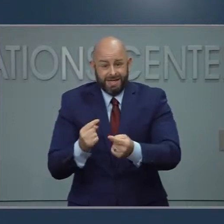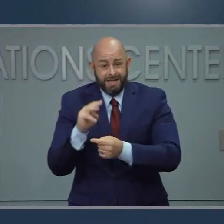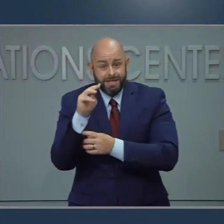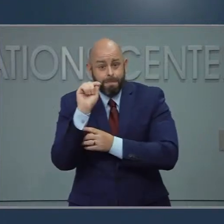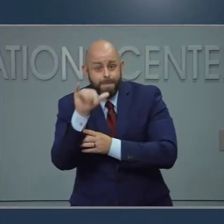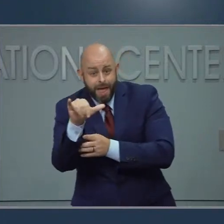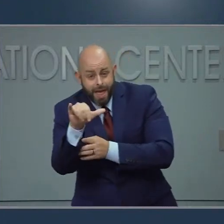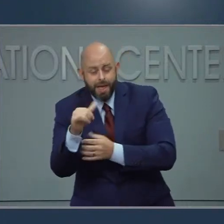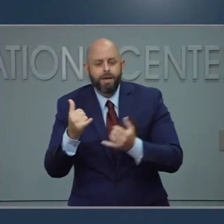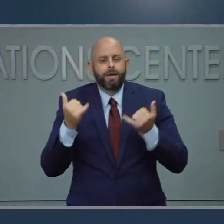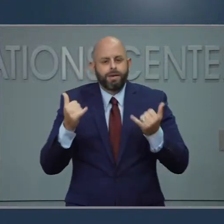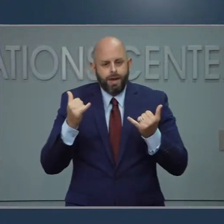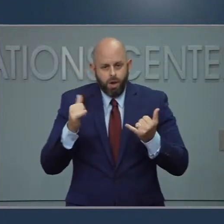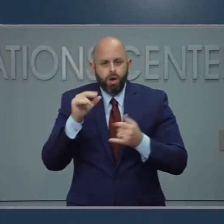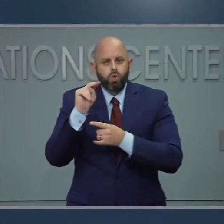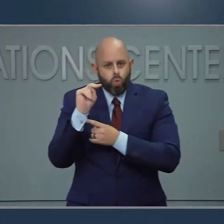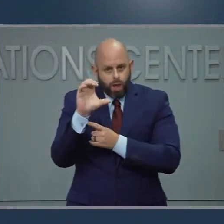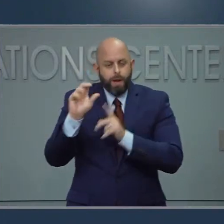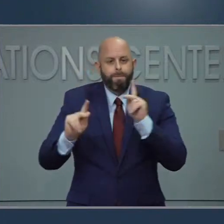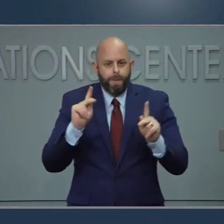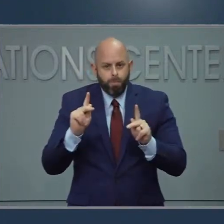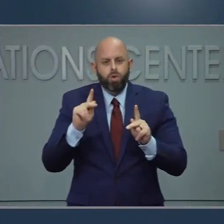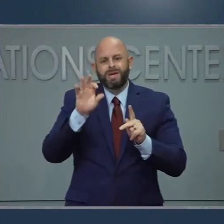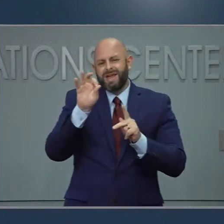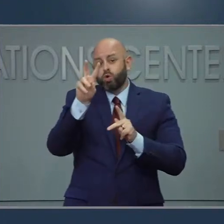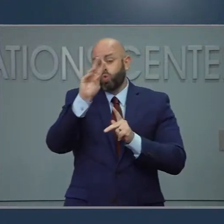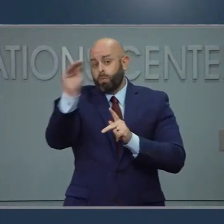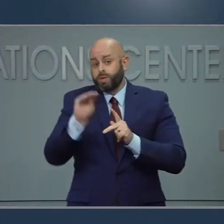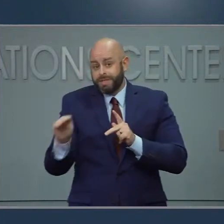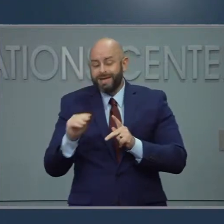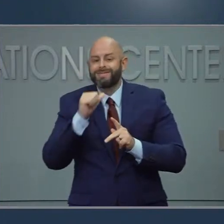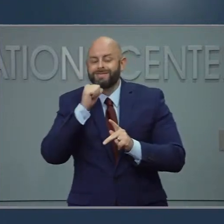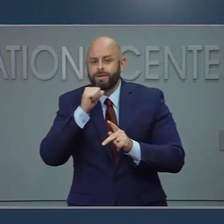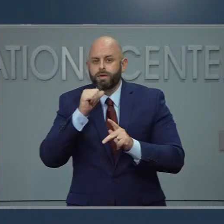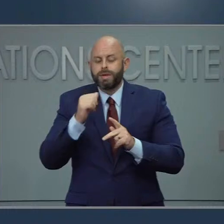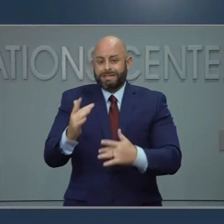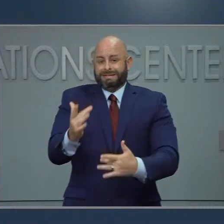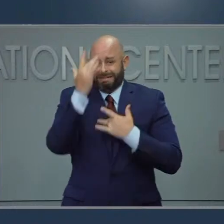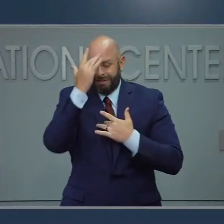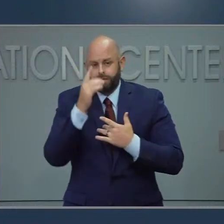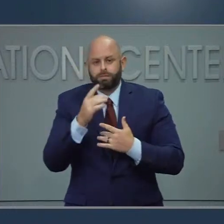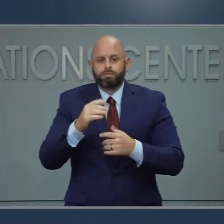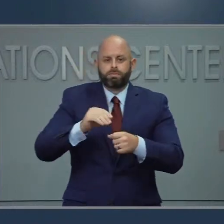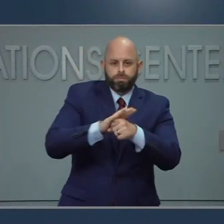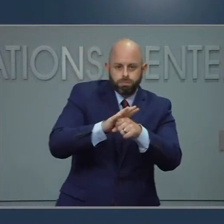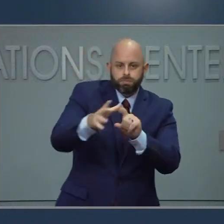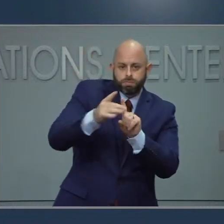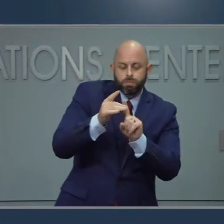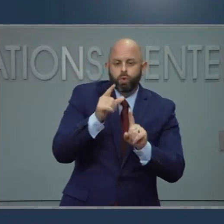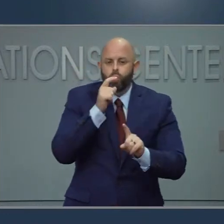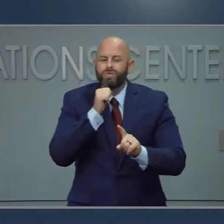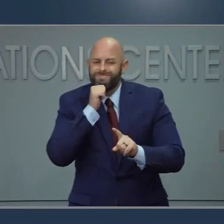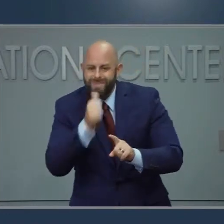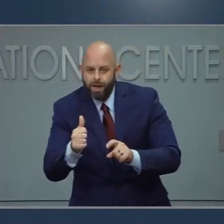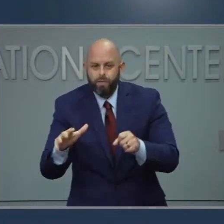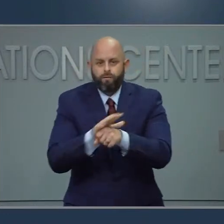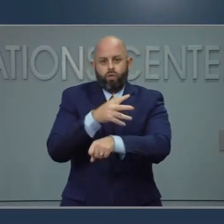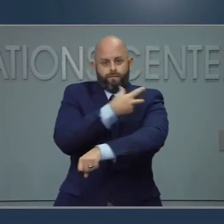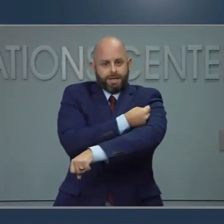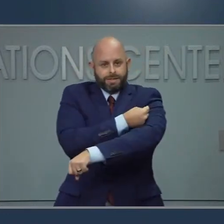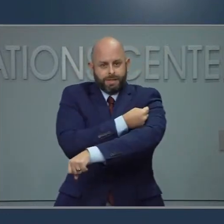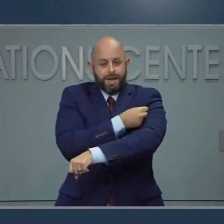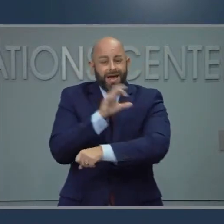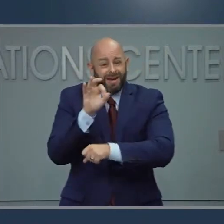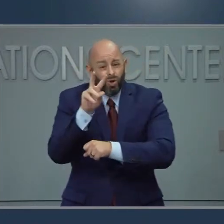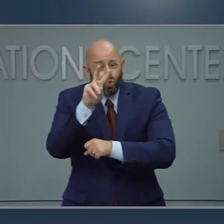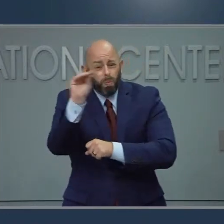in 92% of people who are not fully vaccinated. Next, we look at the percent of